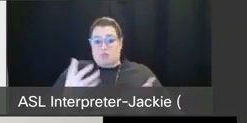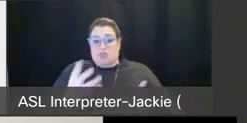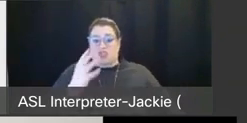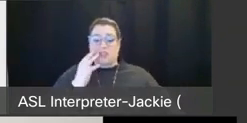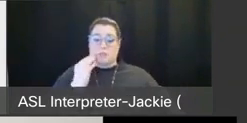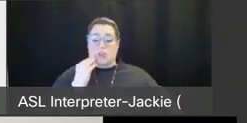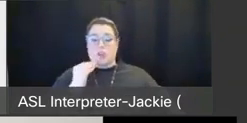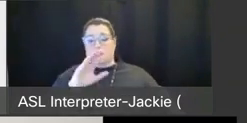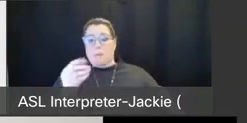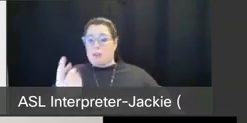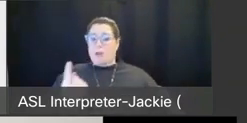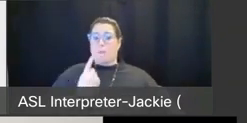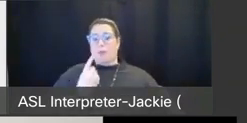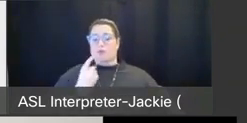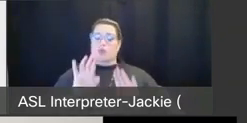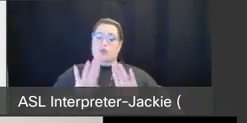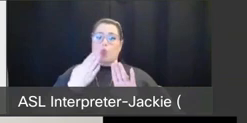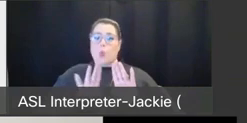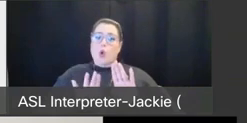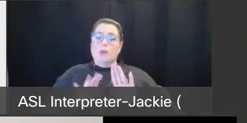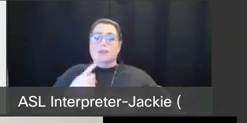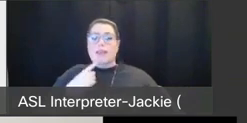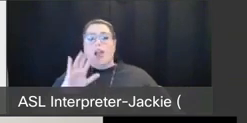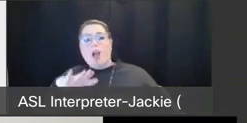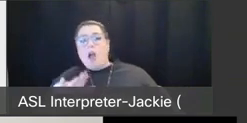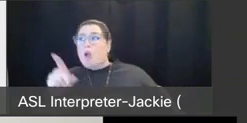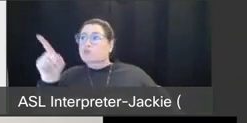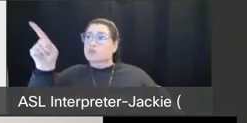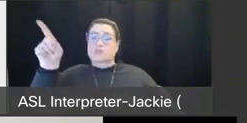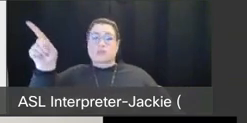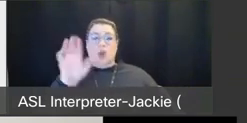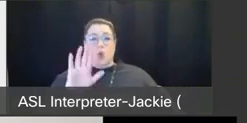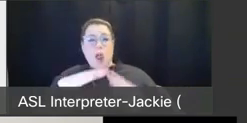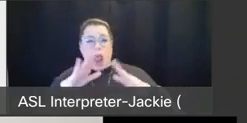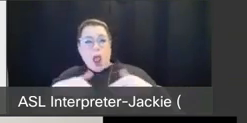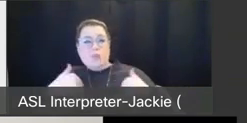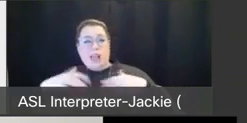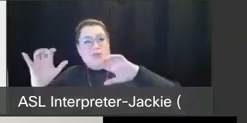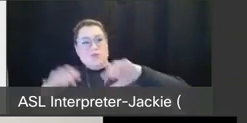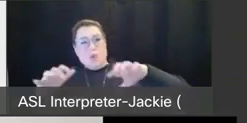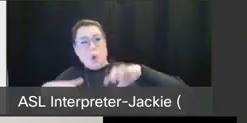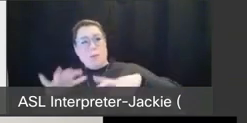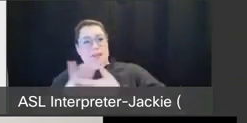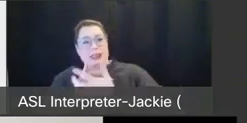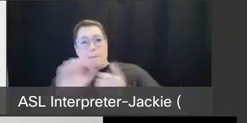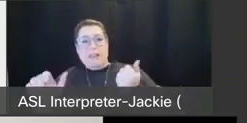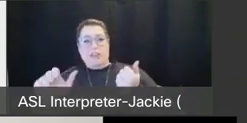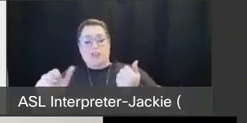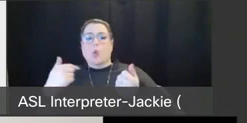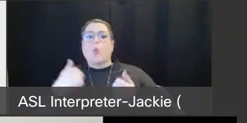What they don't tell you is that these claims could end up increasing your premiums